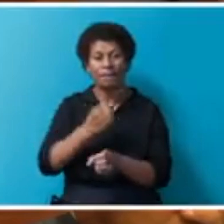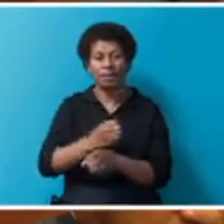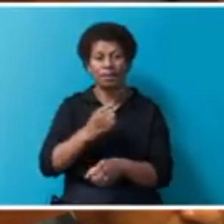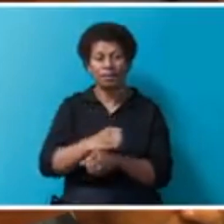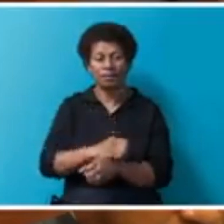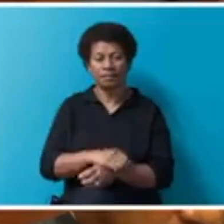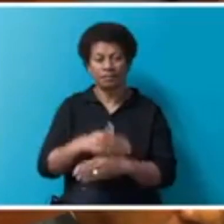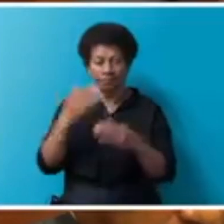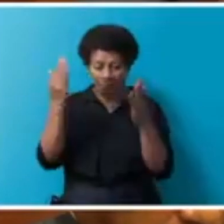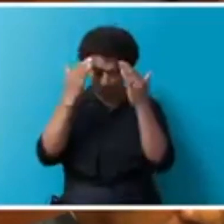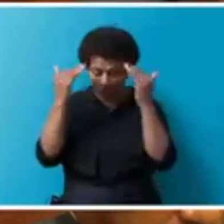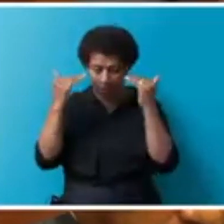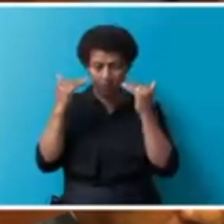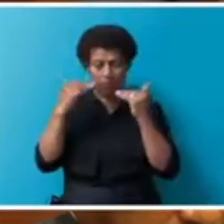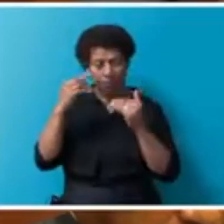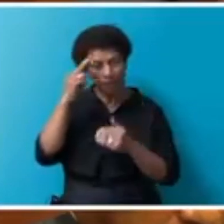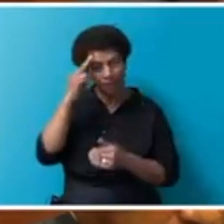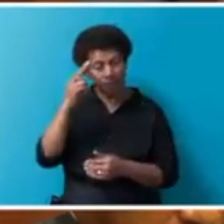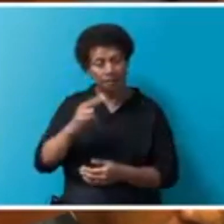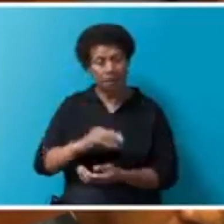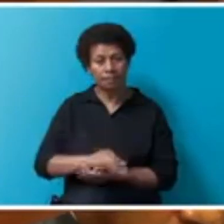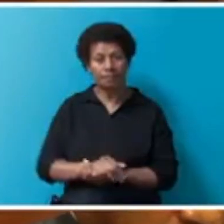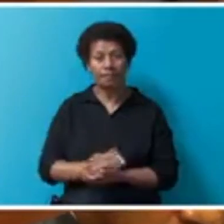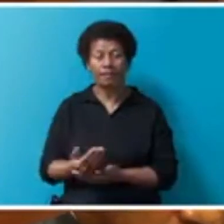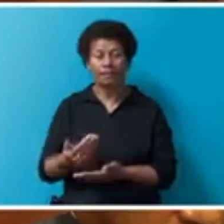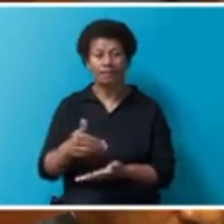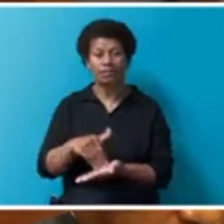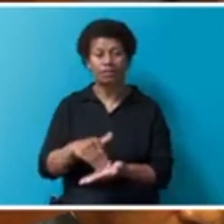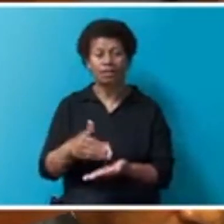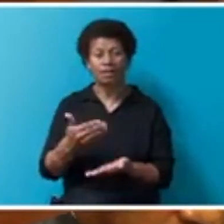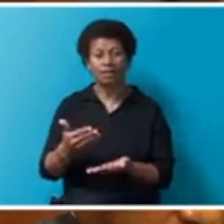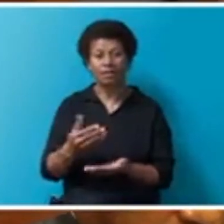Speaker, sir, the additional financial support of